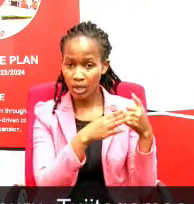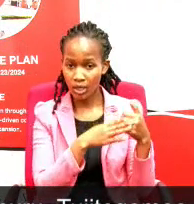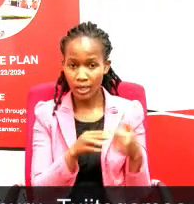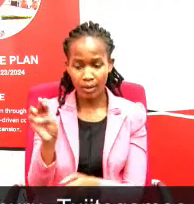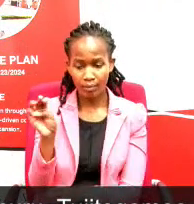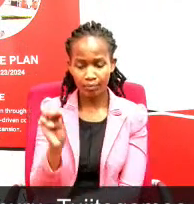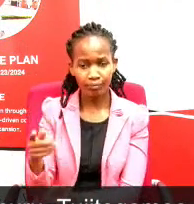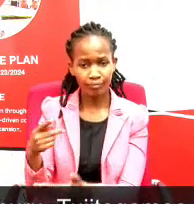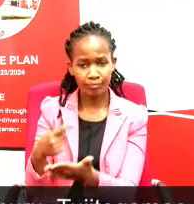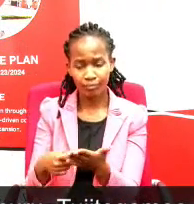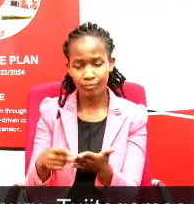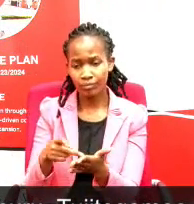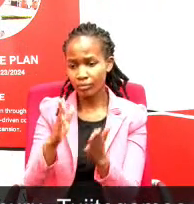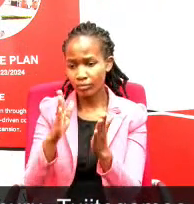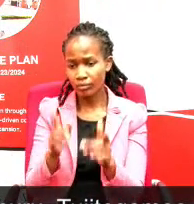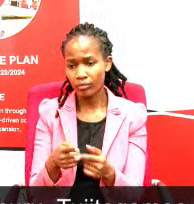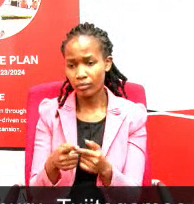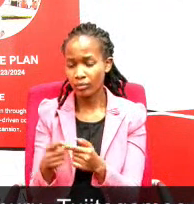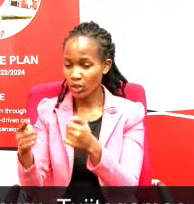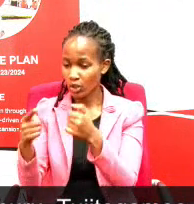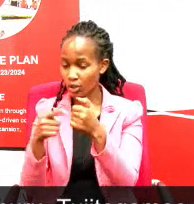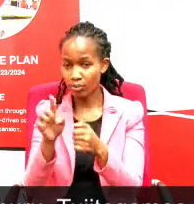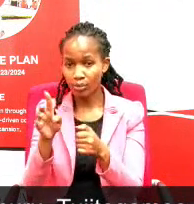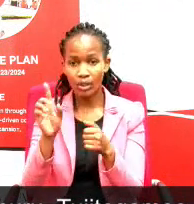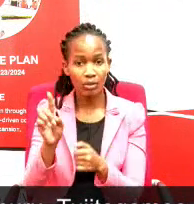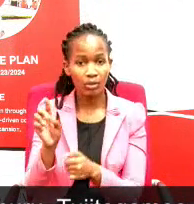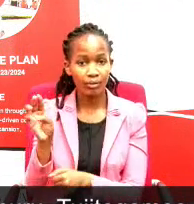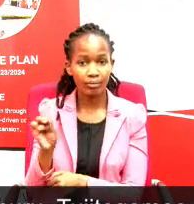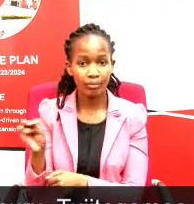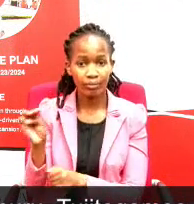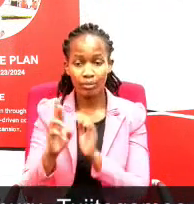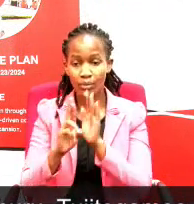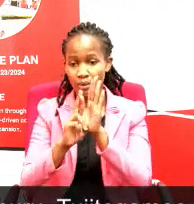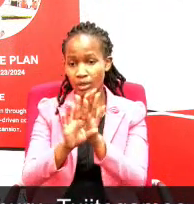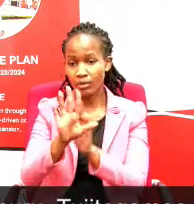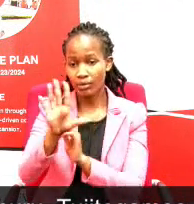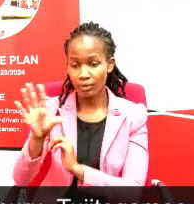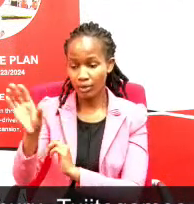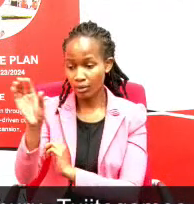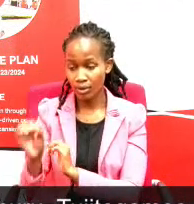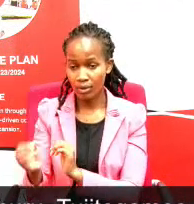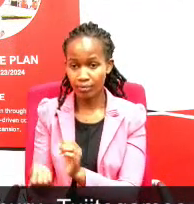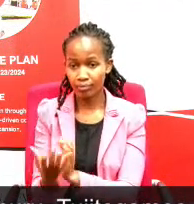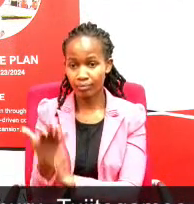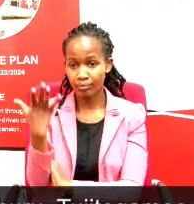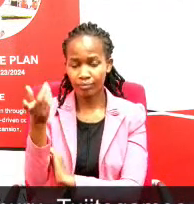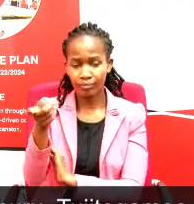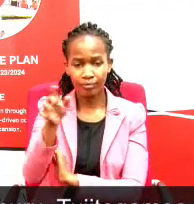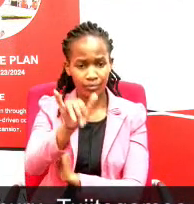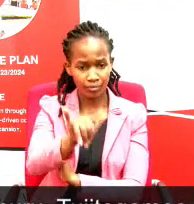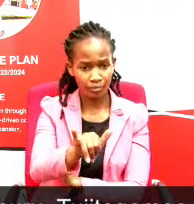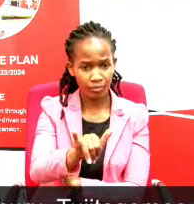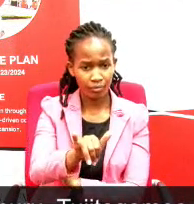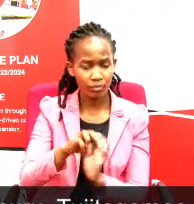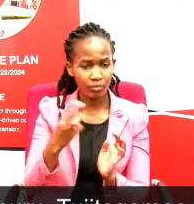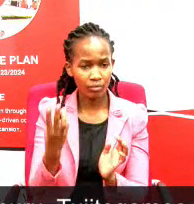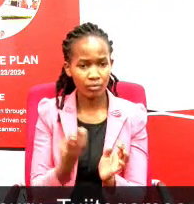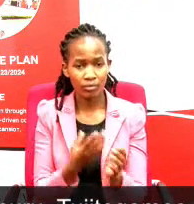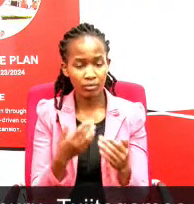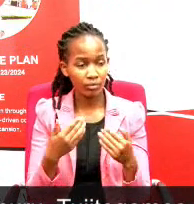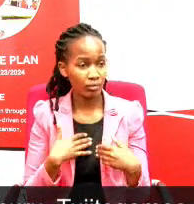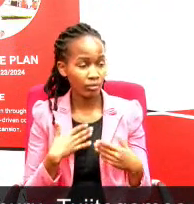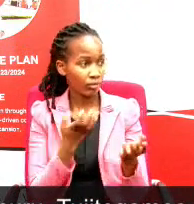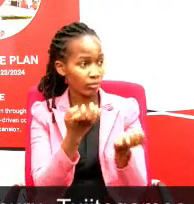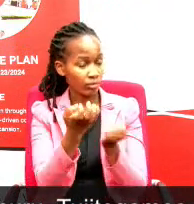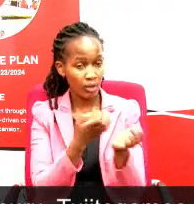taxpayers to 6.1 million, representing 55% growth. Additionally, we streamlined our